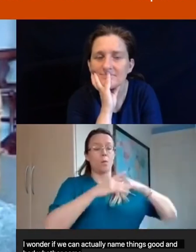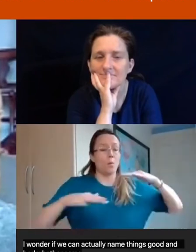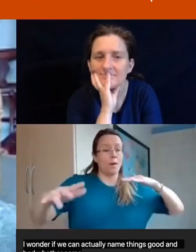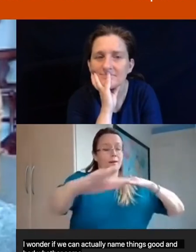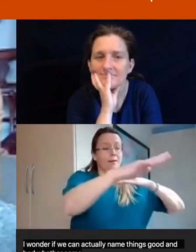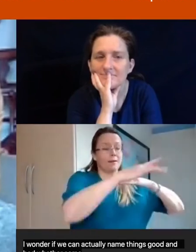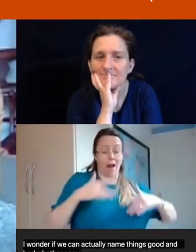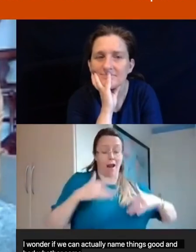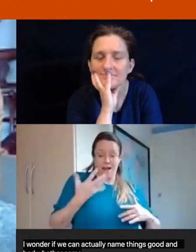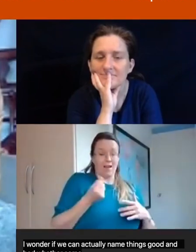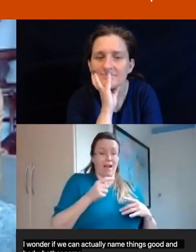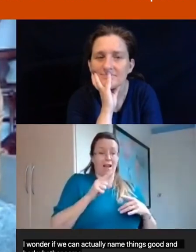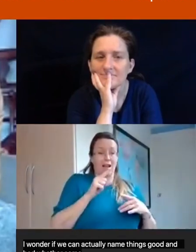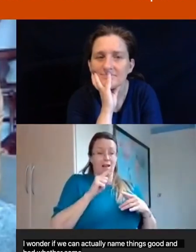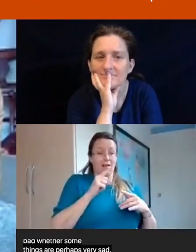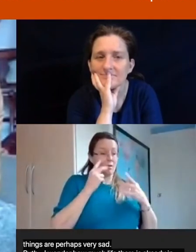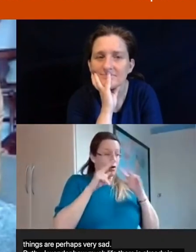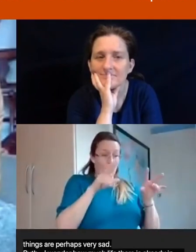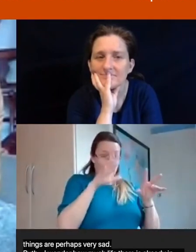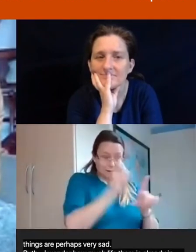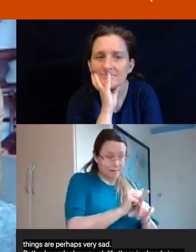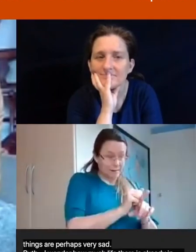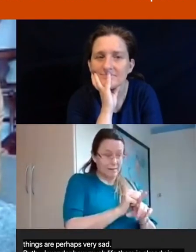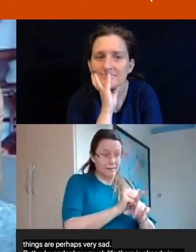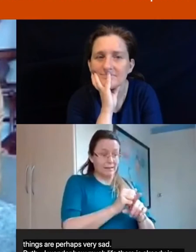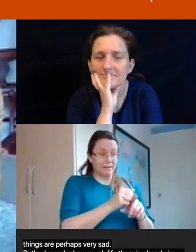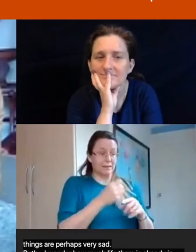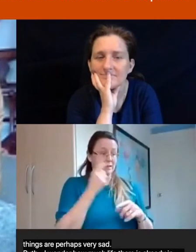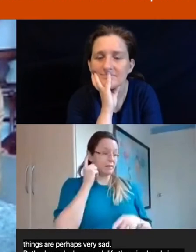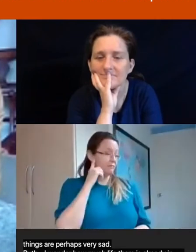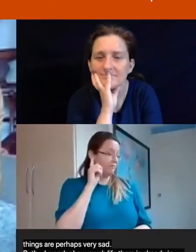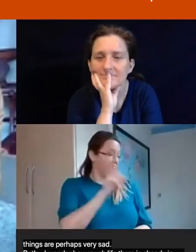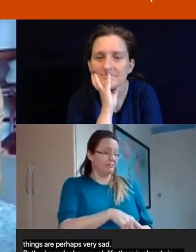unseen, unacknowledged, dismissed.